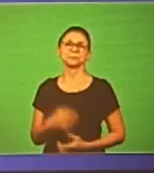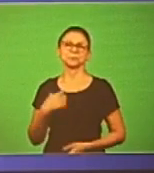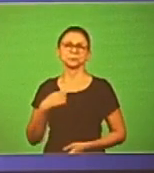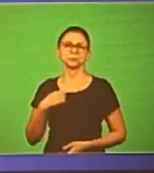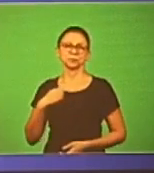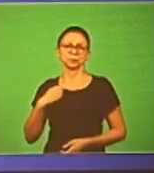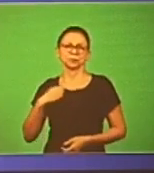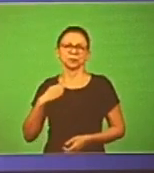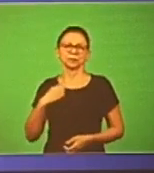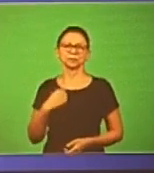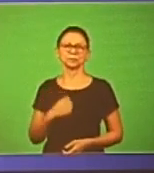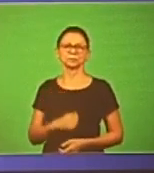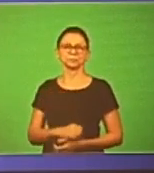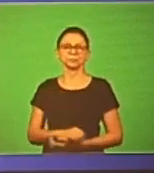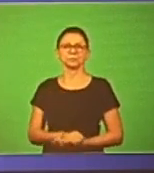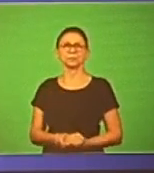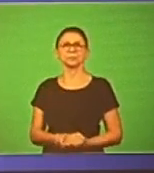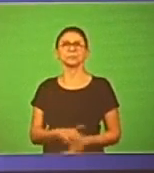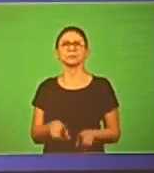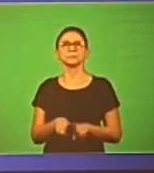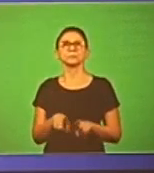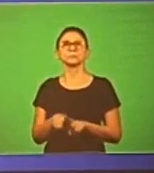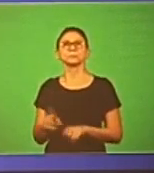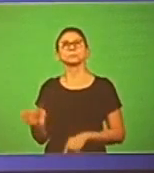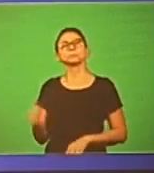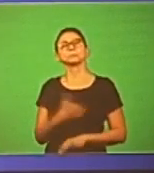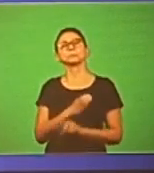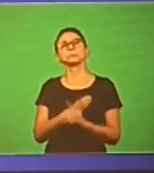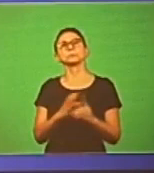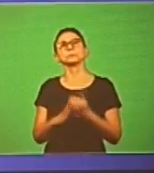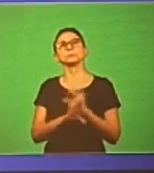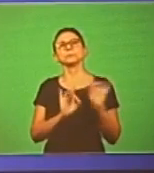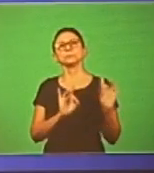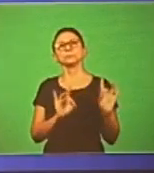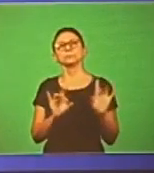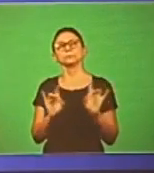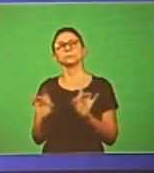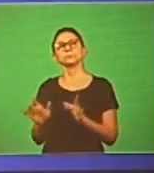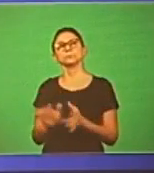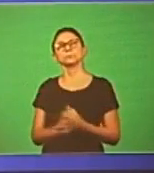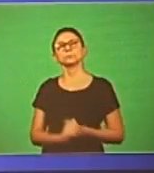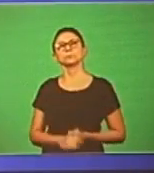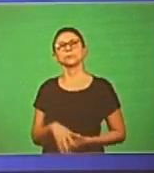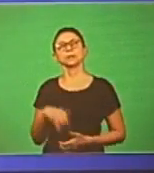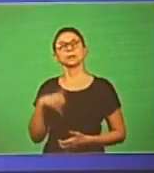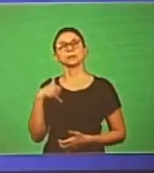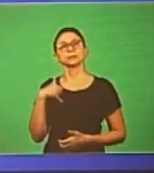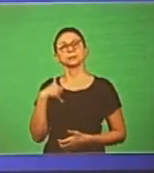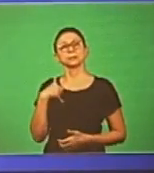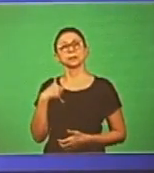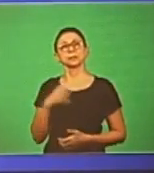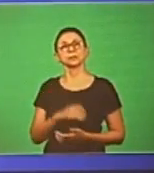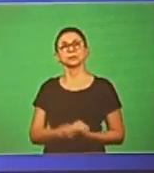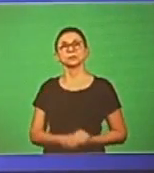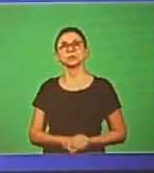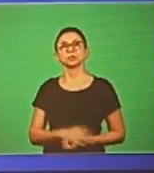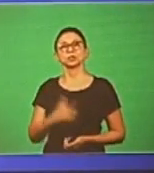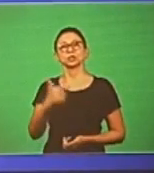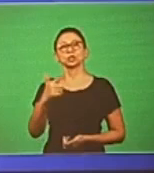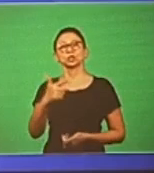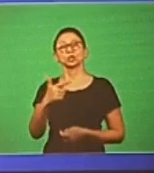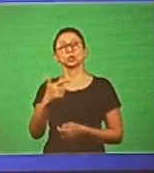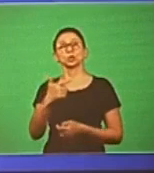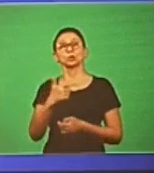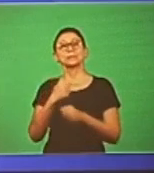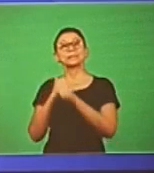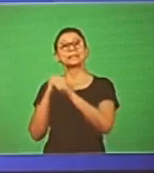Brazilian sign language. There are other events there were highlighted. It was a special service of celebration of 12